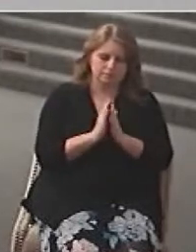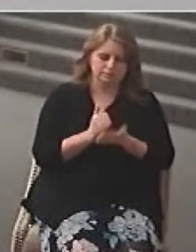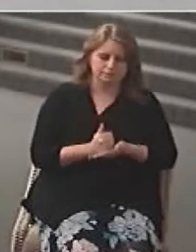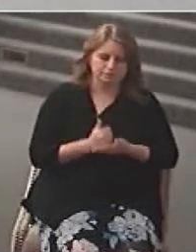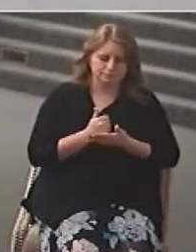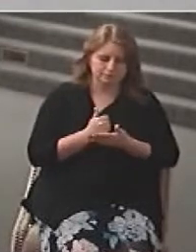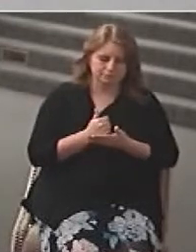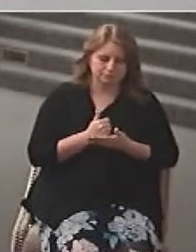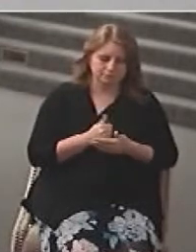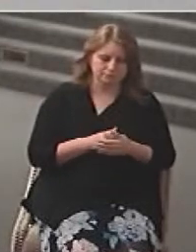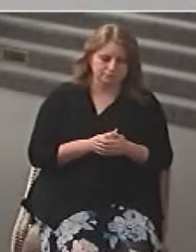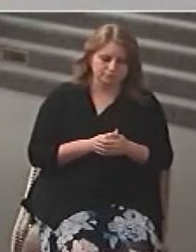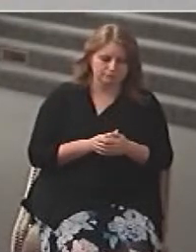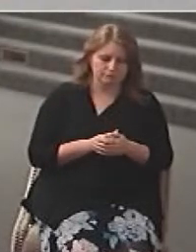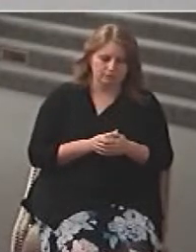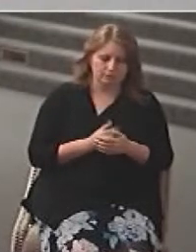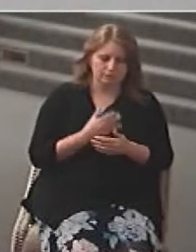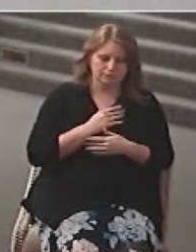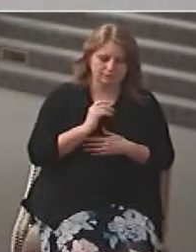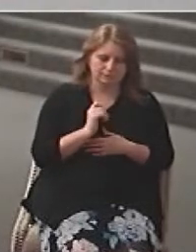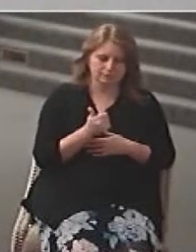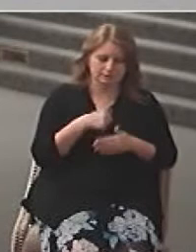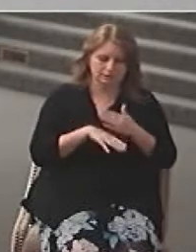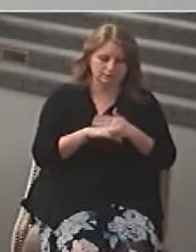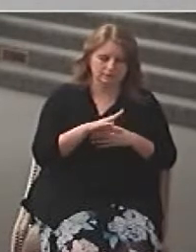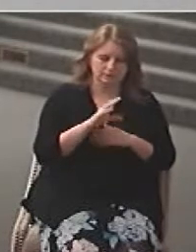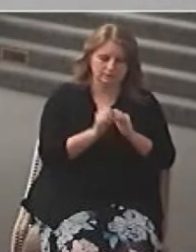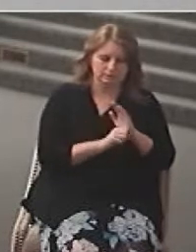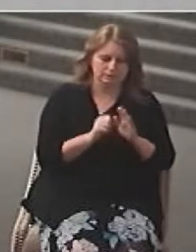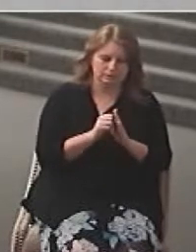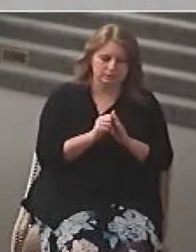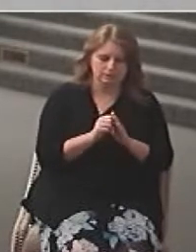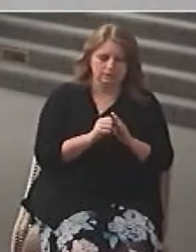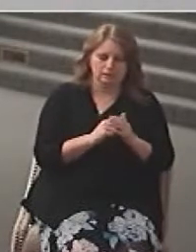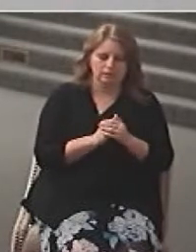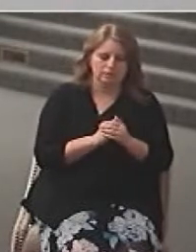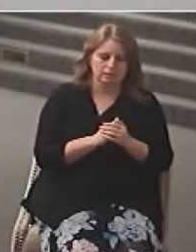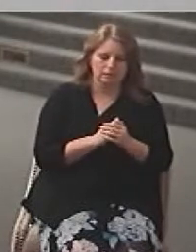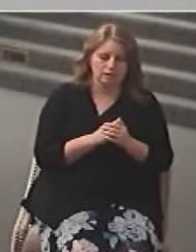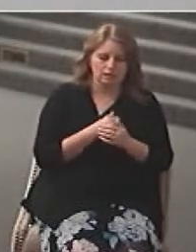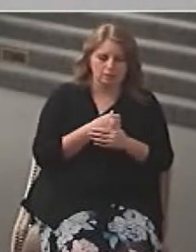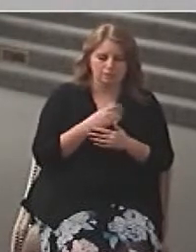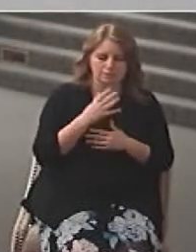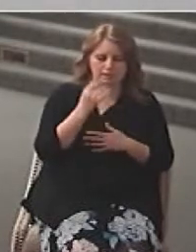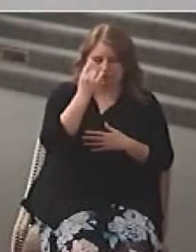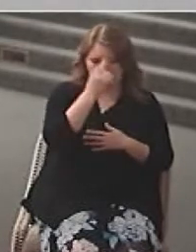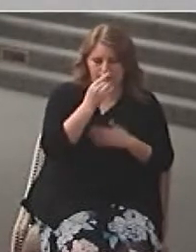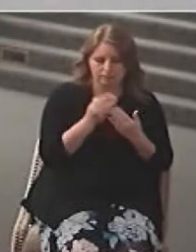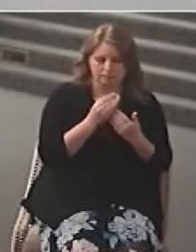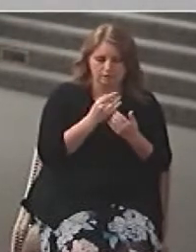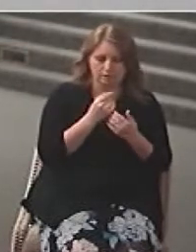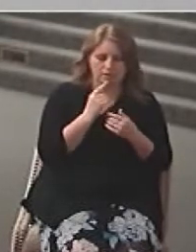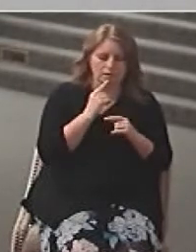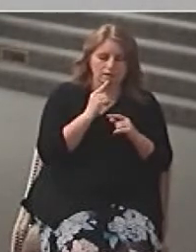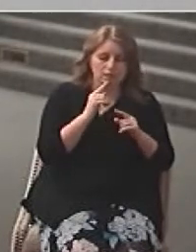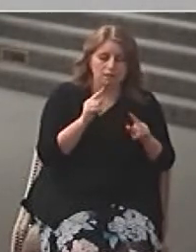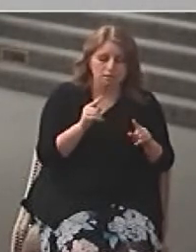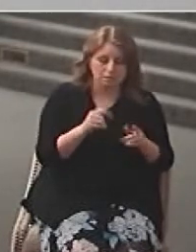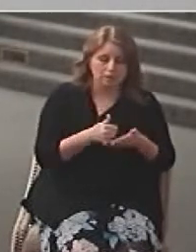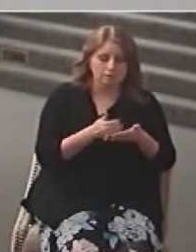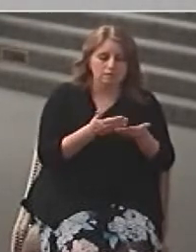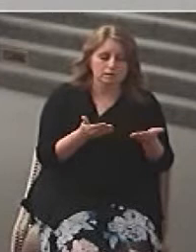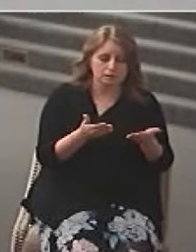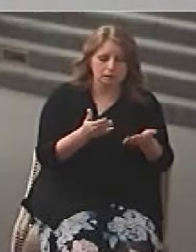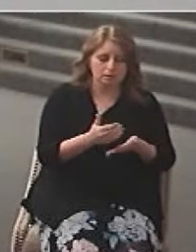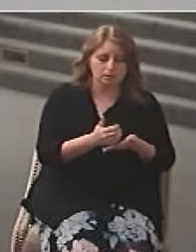just be instant in season. Help me to convey my thought, Lord. It's a simple thought, but I pray that You would help us to grab a